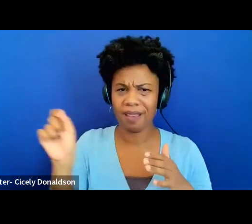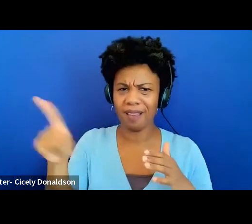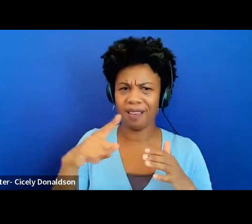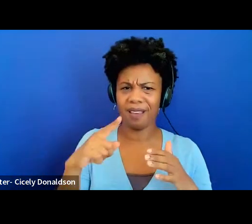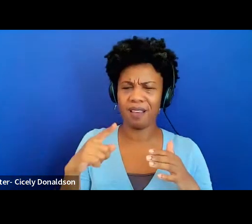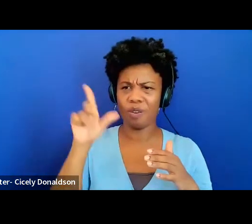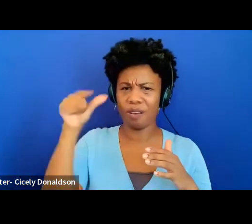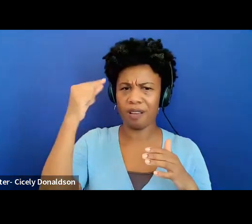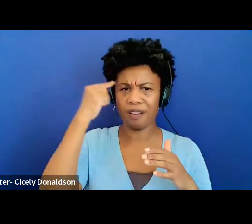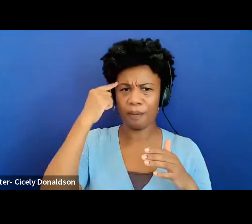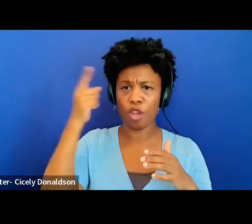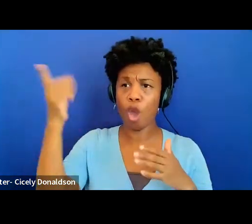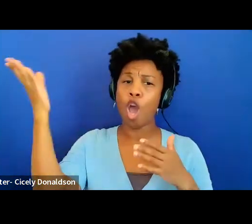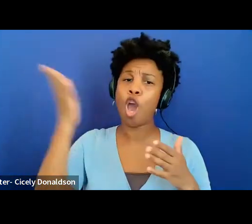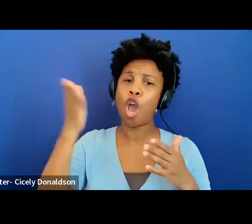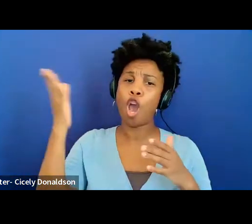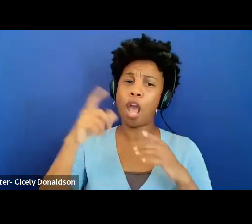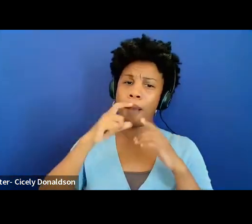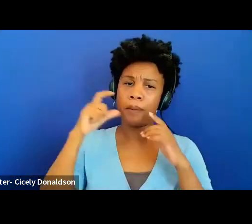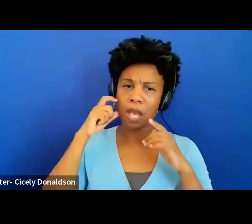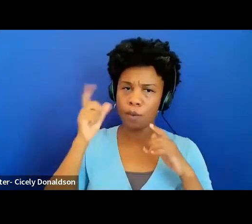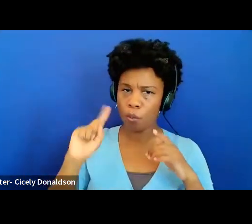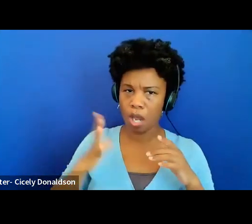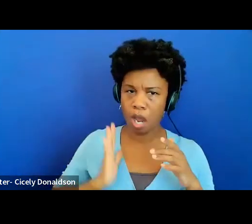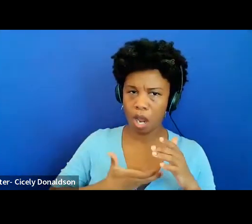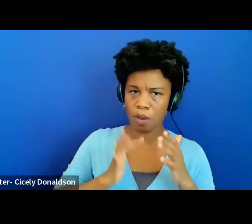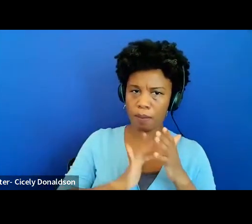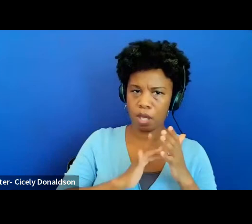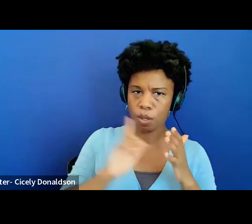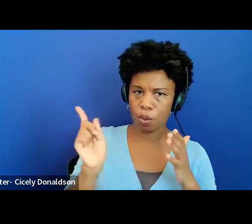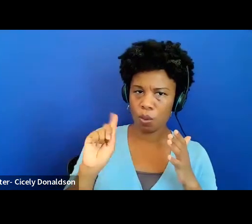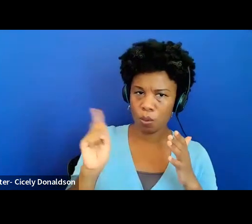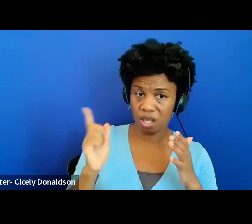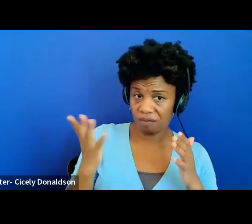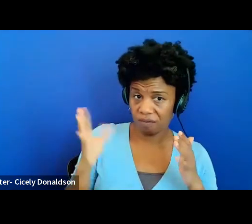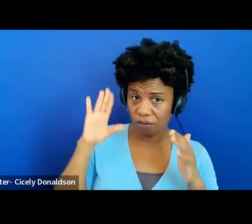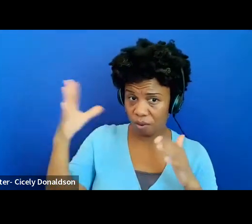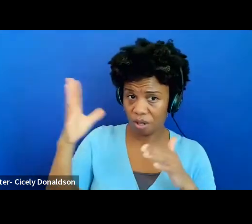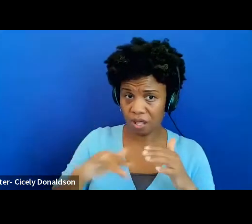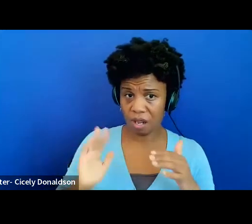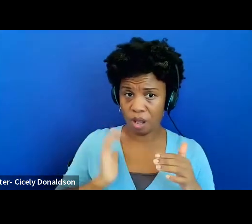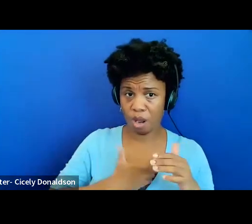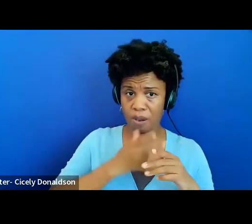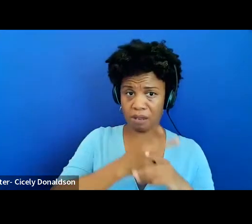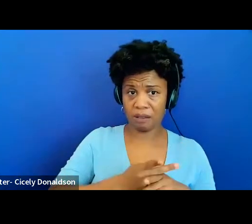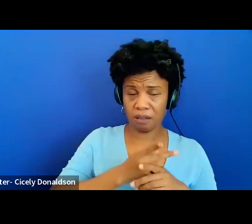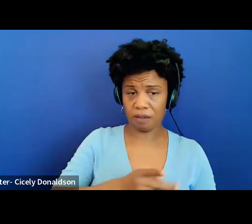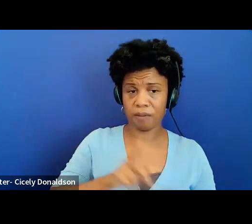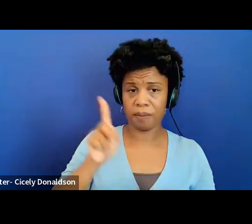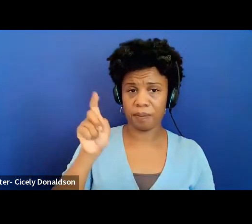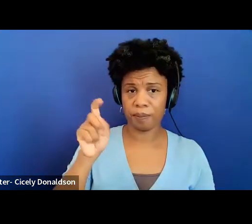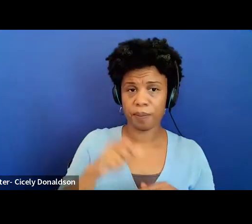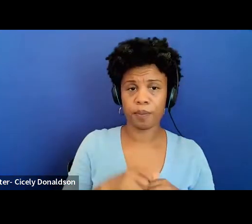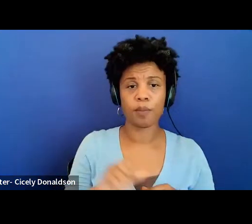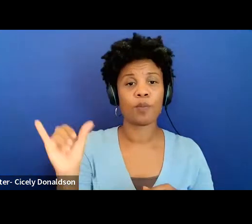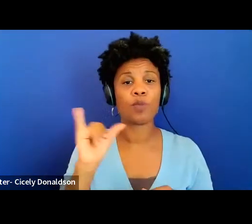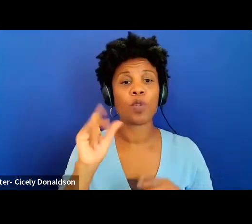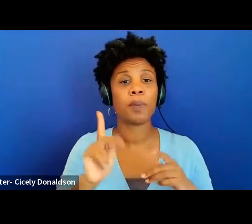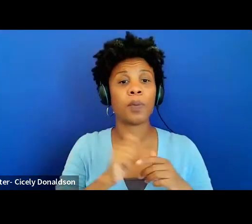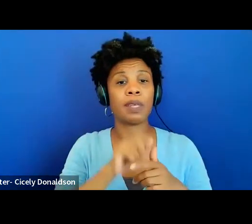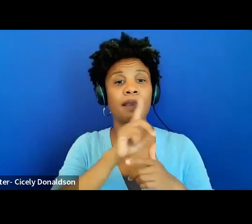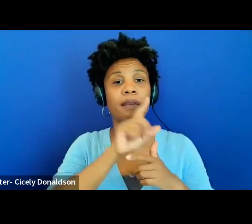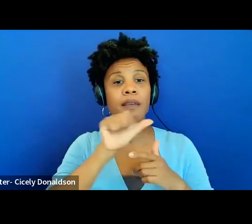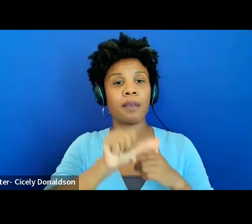Secondly, disappearance of our social life. Persons with disabilities are more likely to be excluded from social